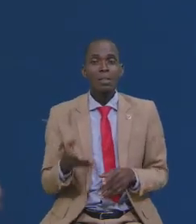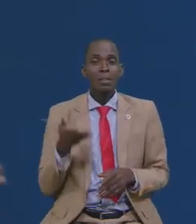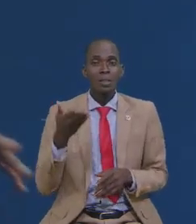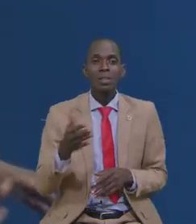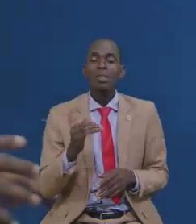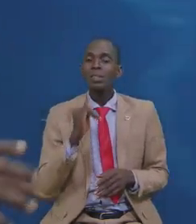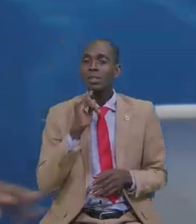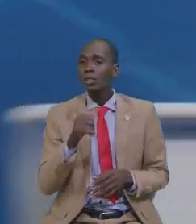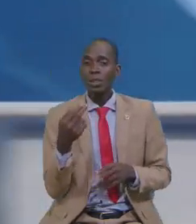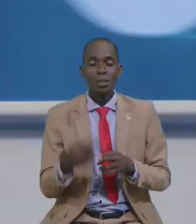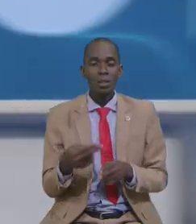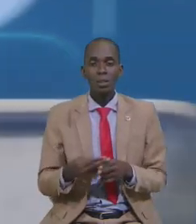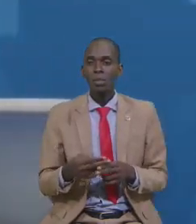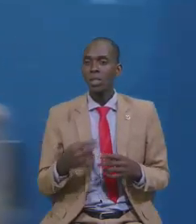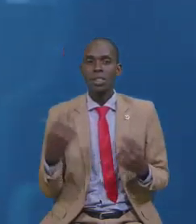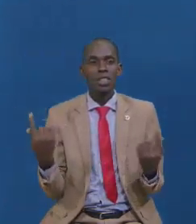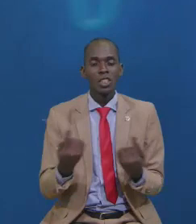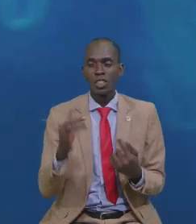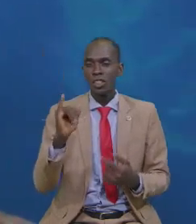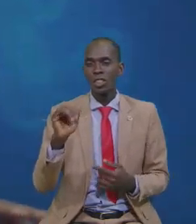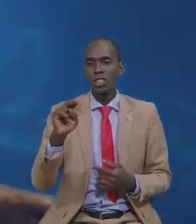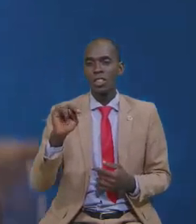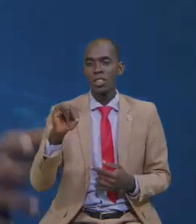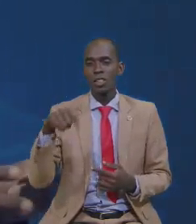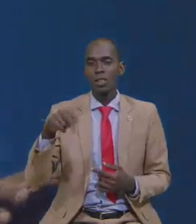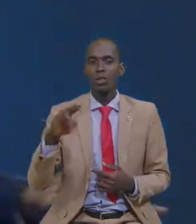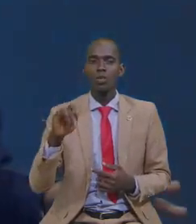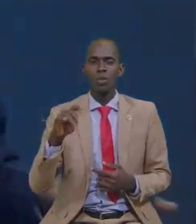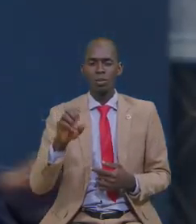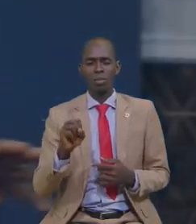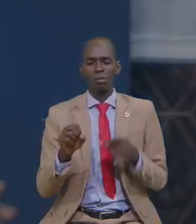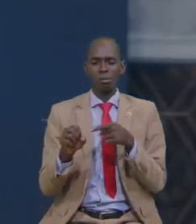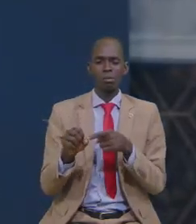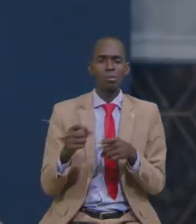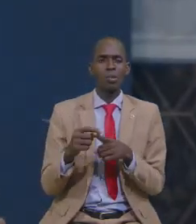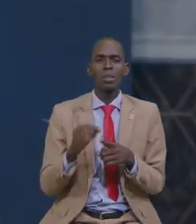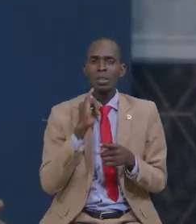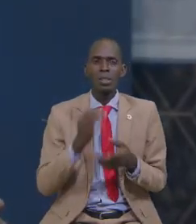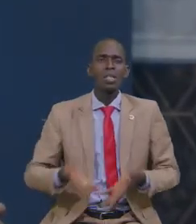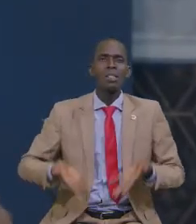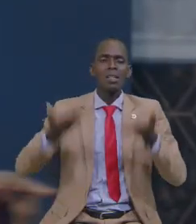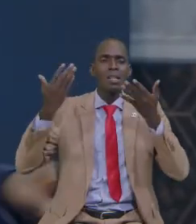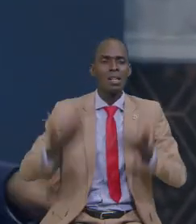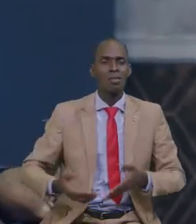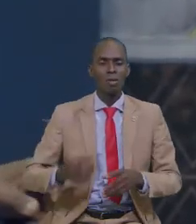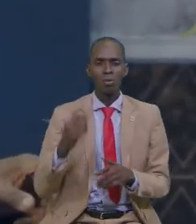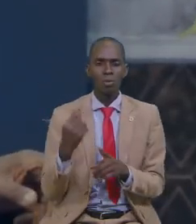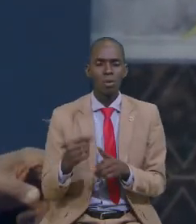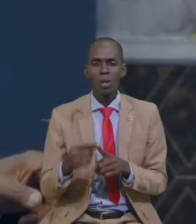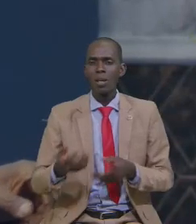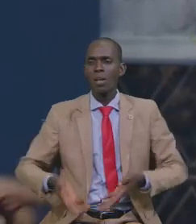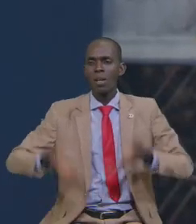Iniquities, that one is like, you know, a heavy load, a heavy wedge, and this one is not